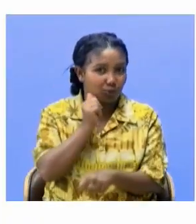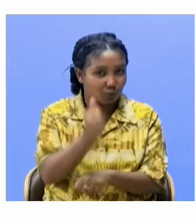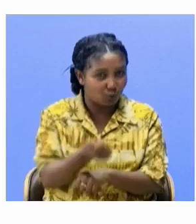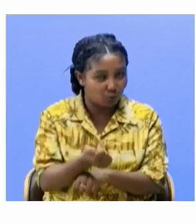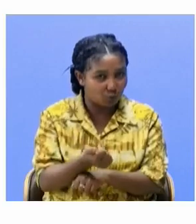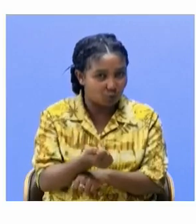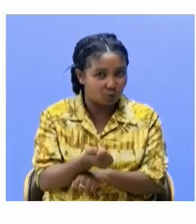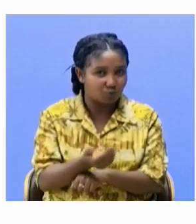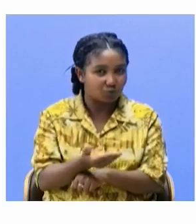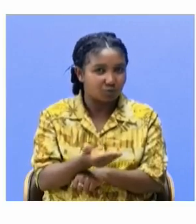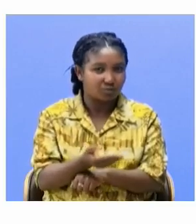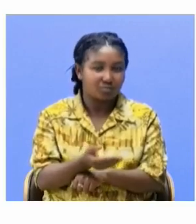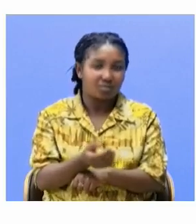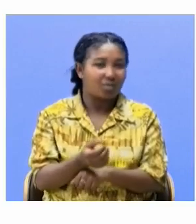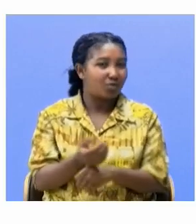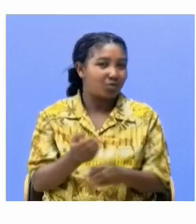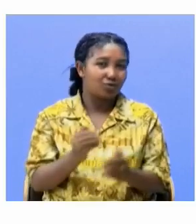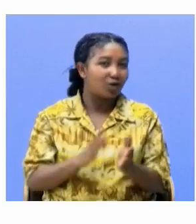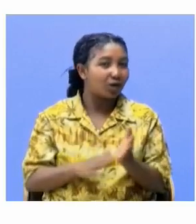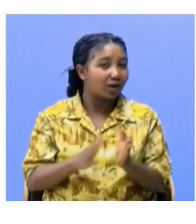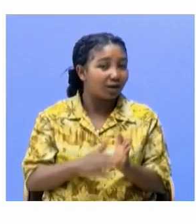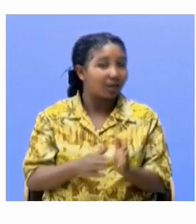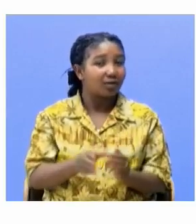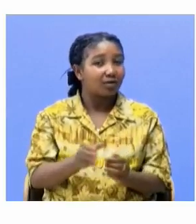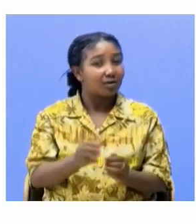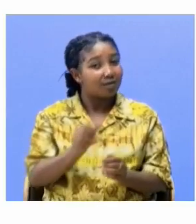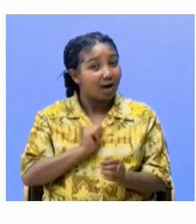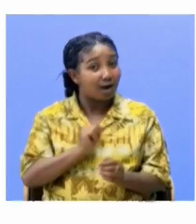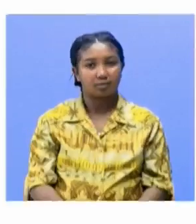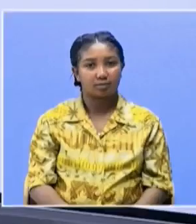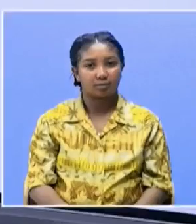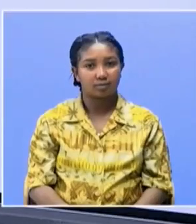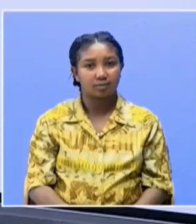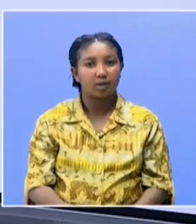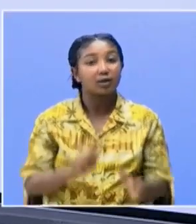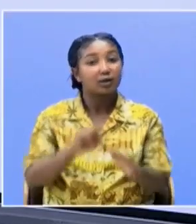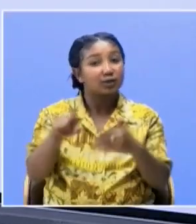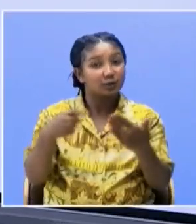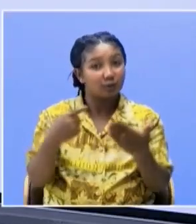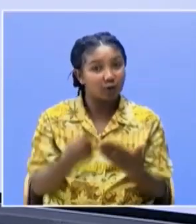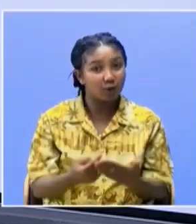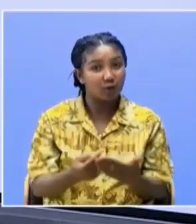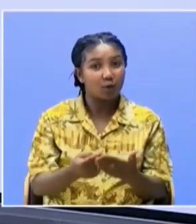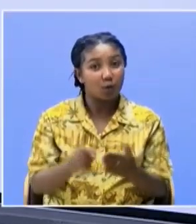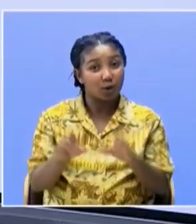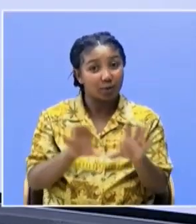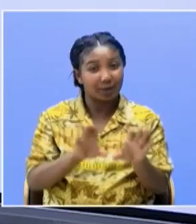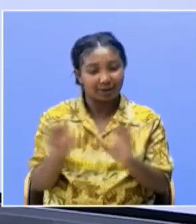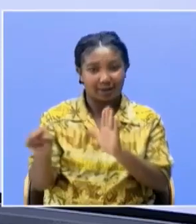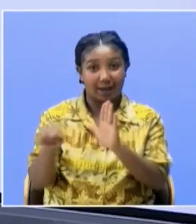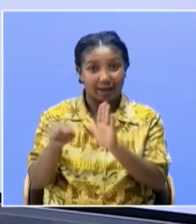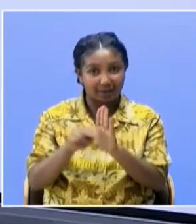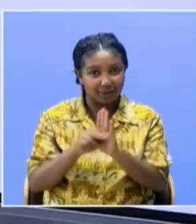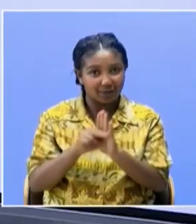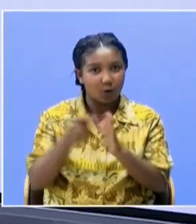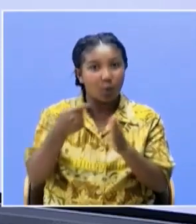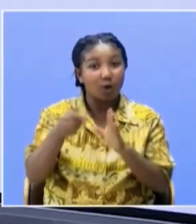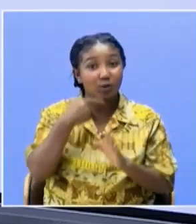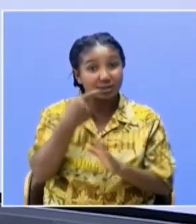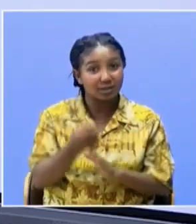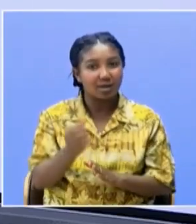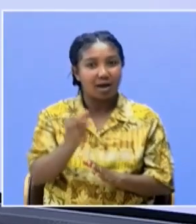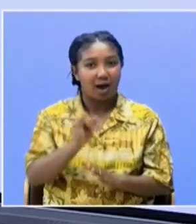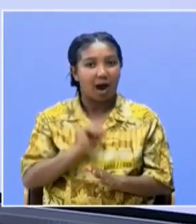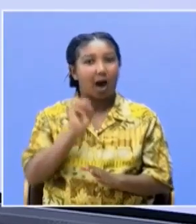I won't come tomorrow. So when we make it negative, what do we say?